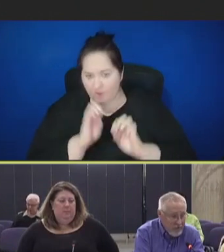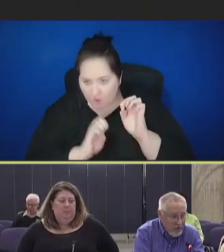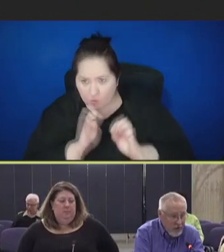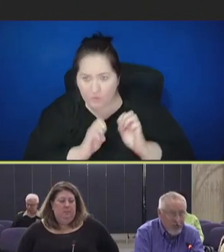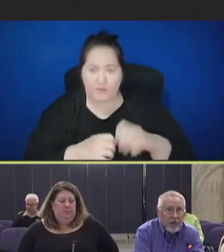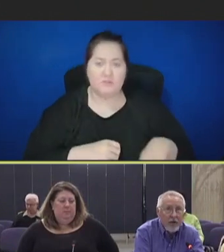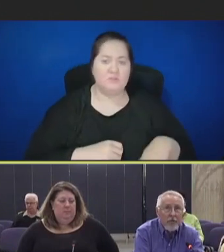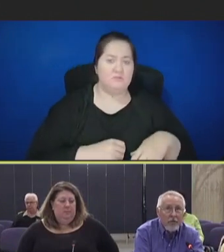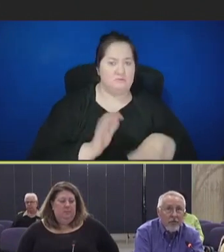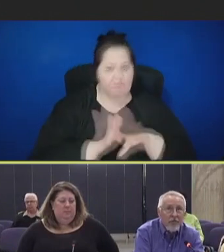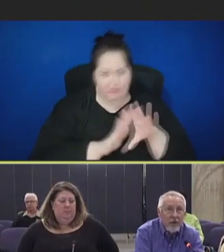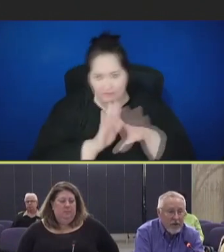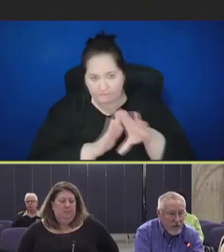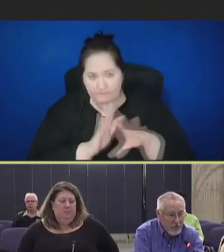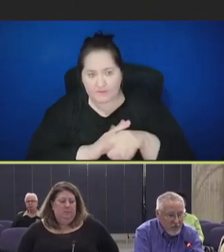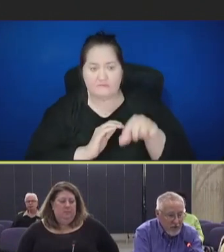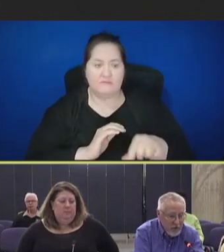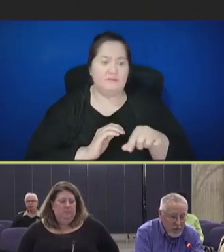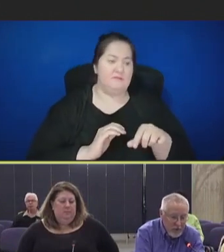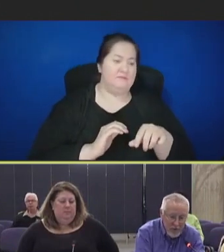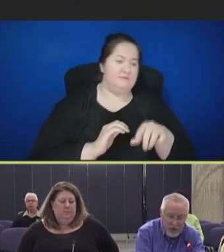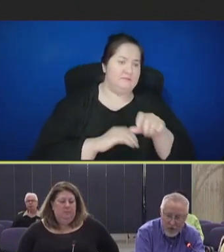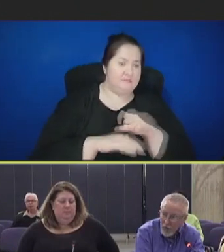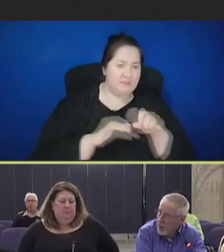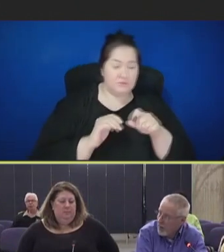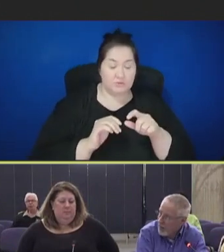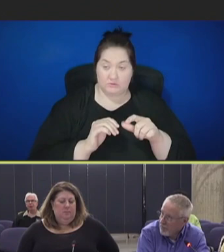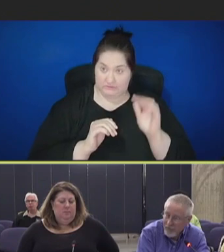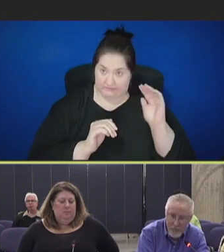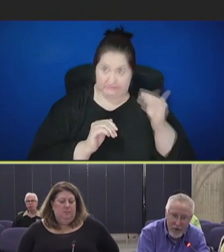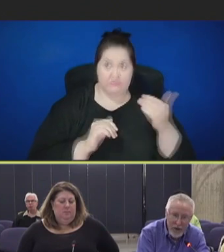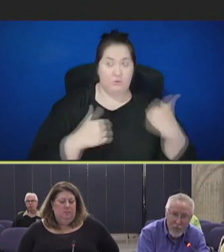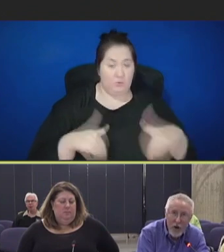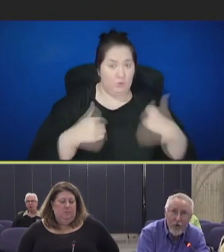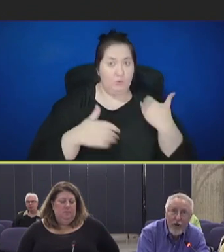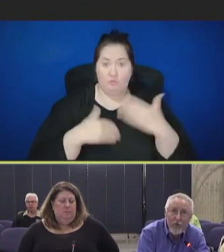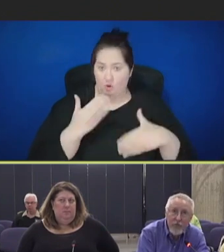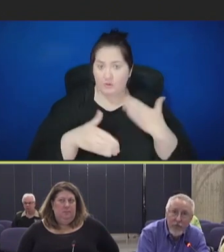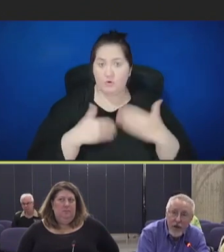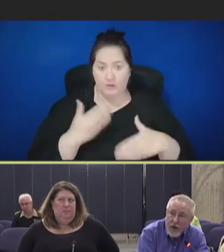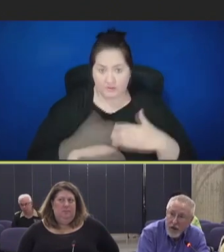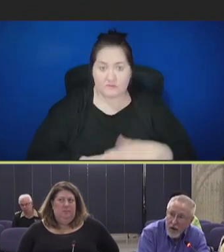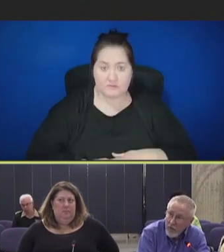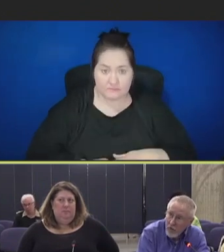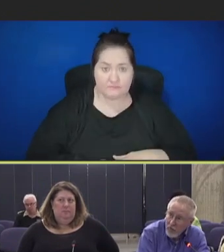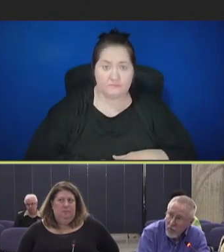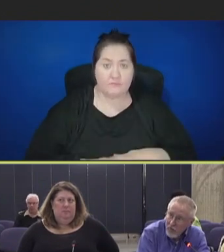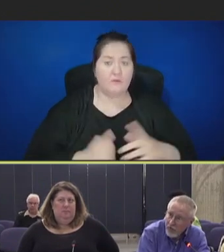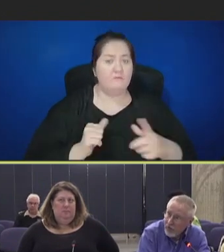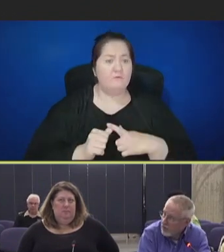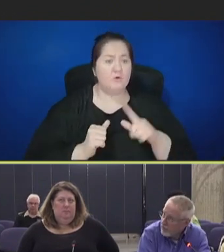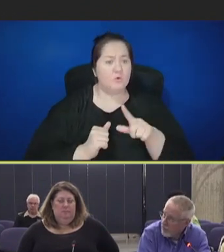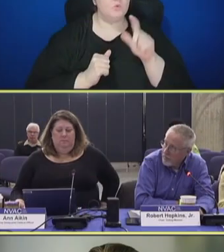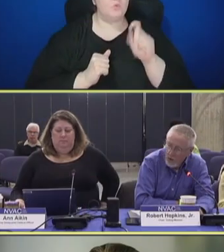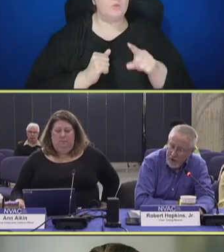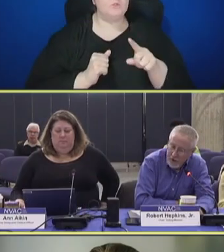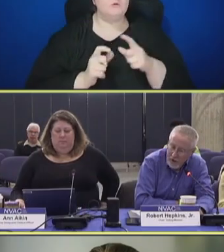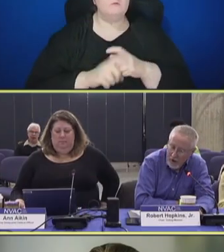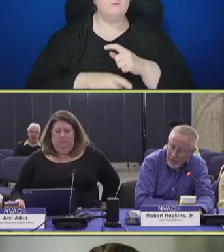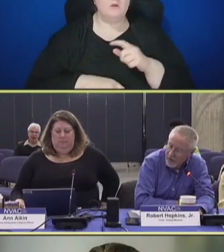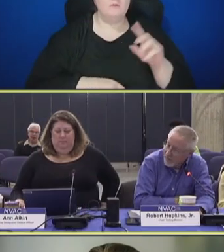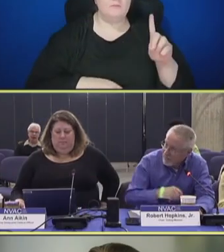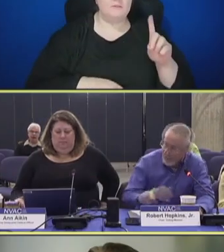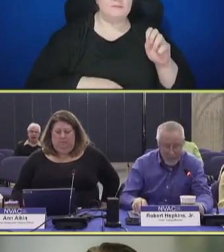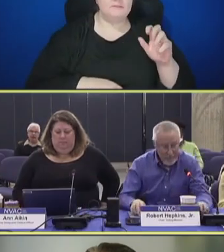evaluation and development to this stage, but it sounds like we're making progress. Our first question is from Dan